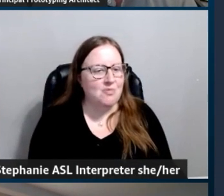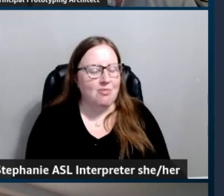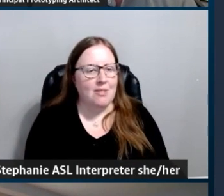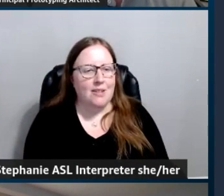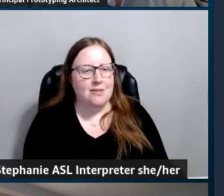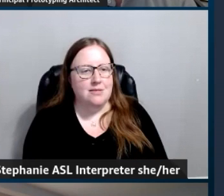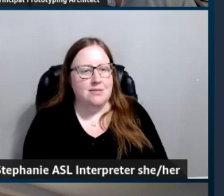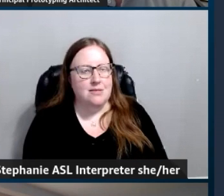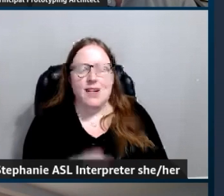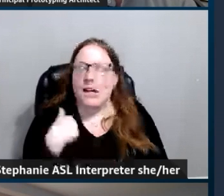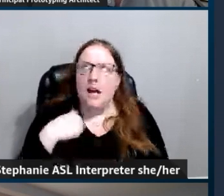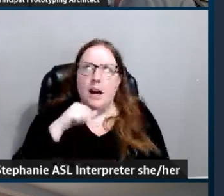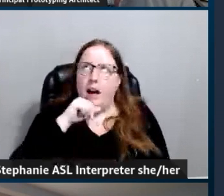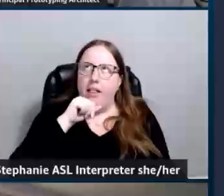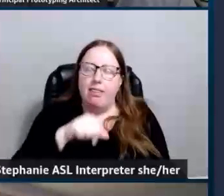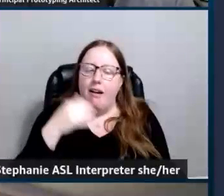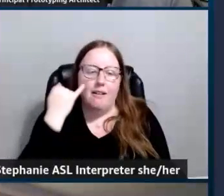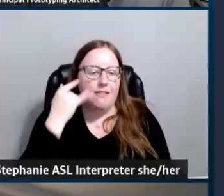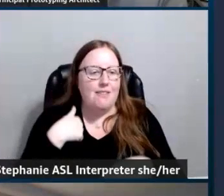love being right.